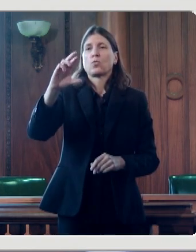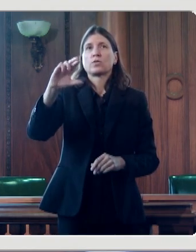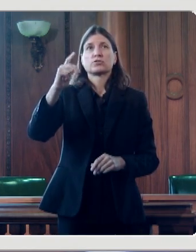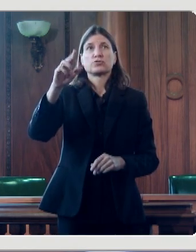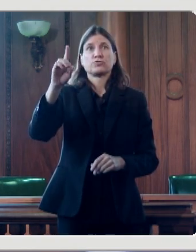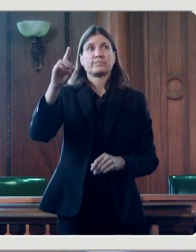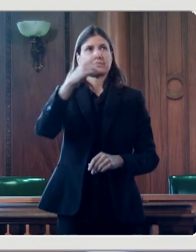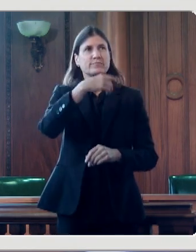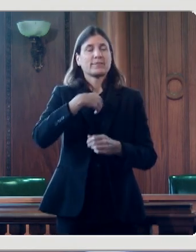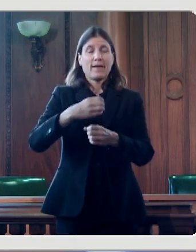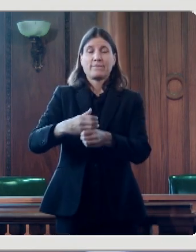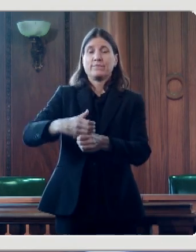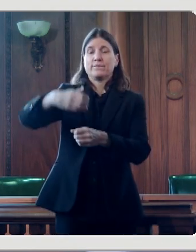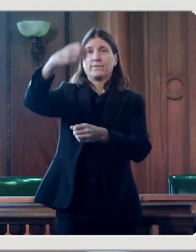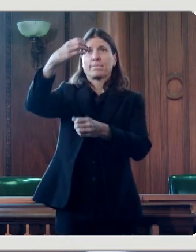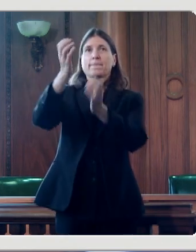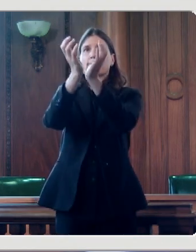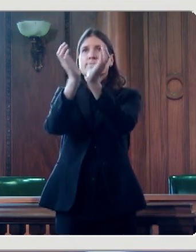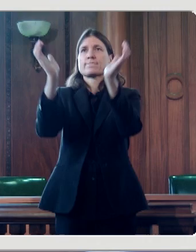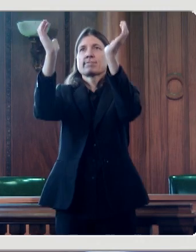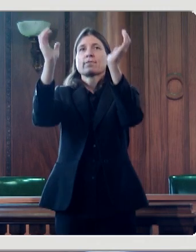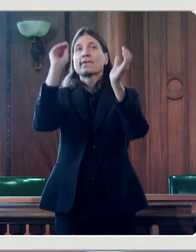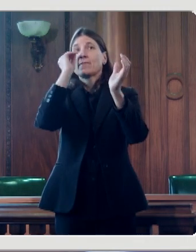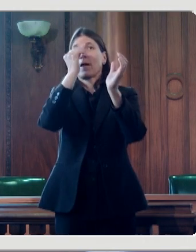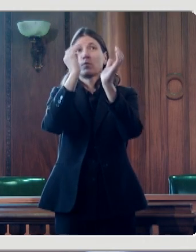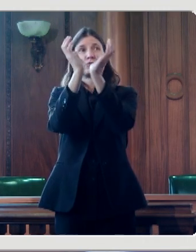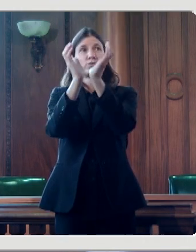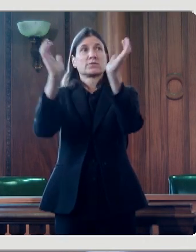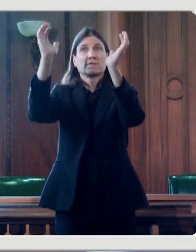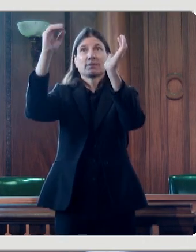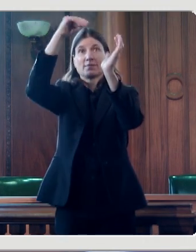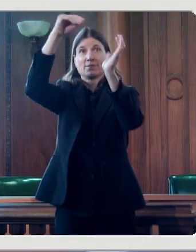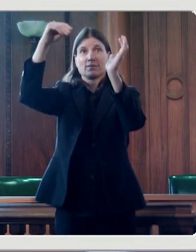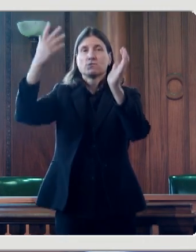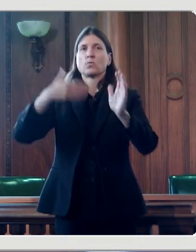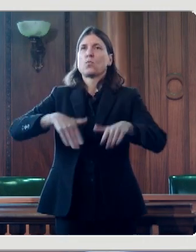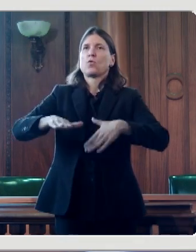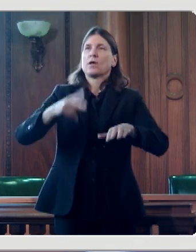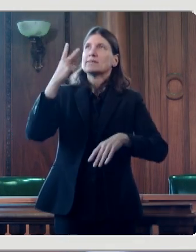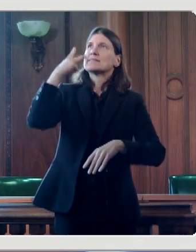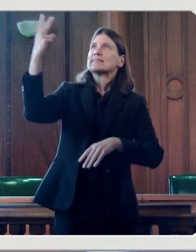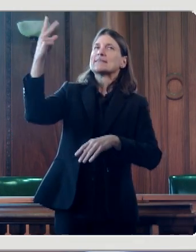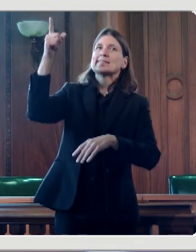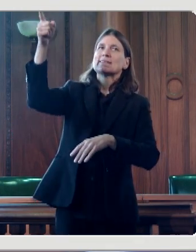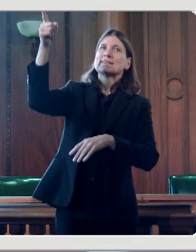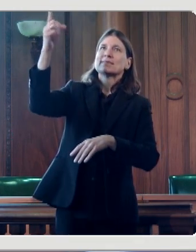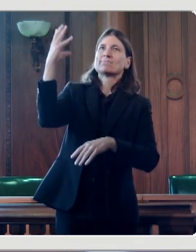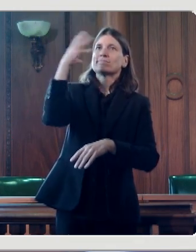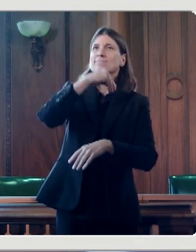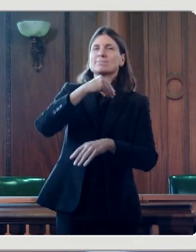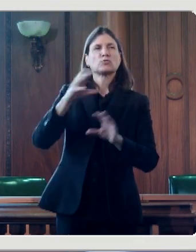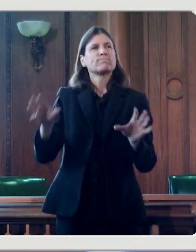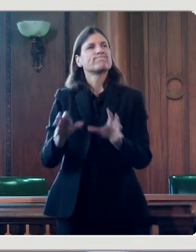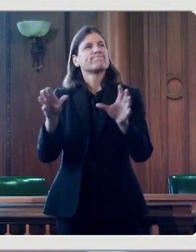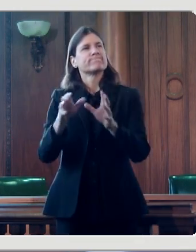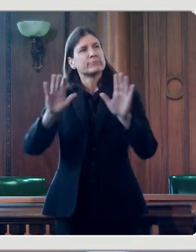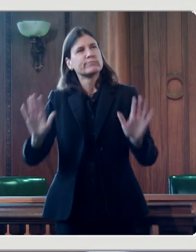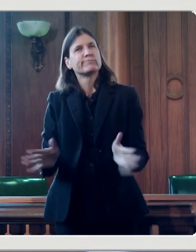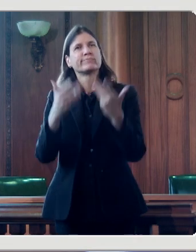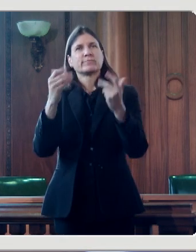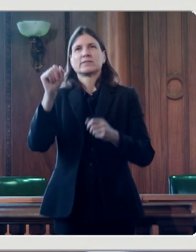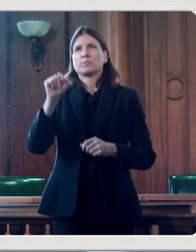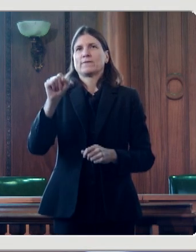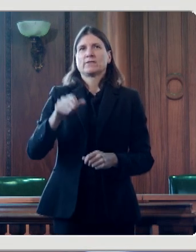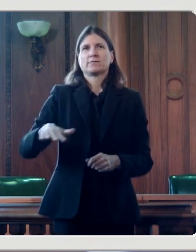with them. I did have a conference call on East-West Rail with the